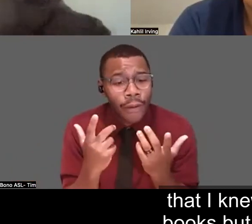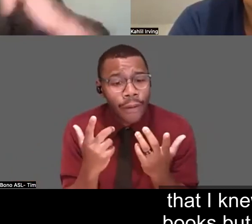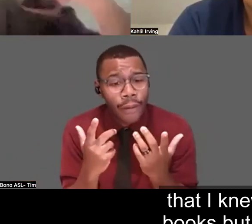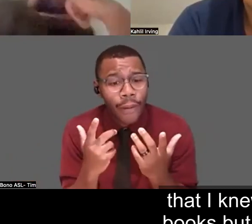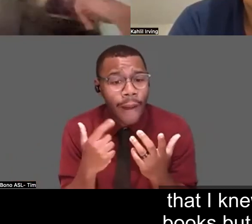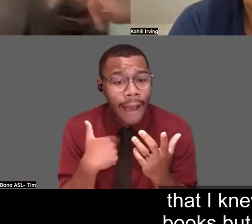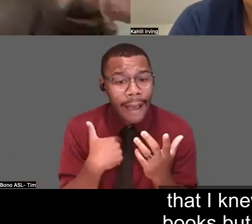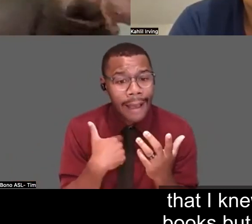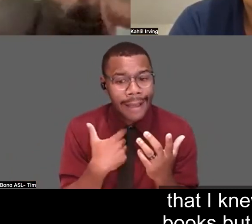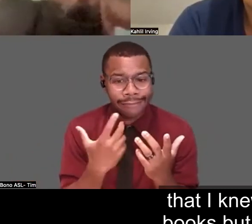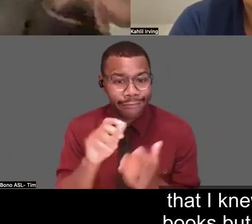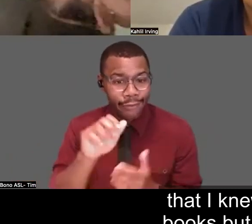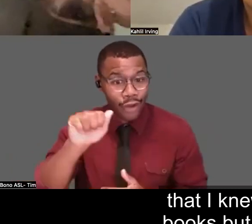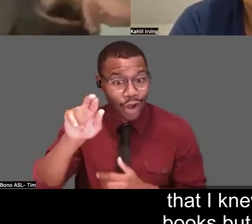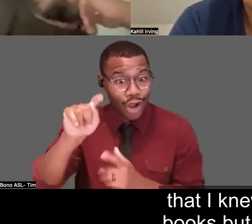books.